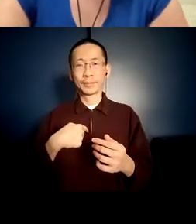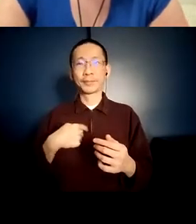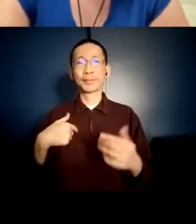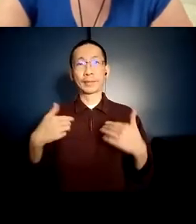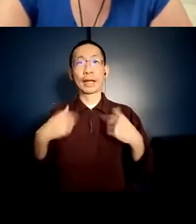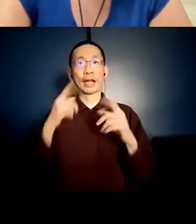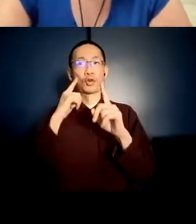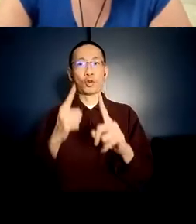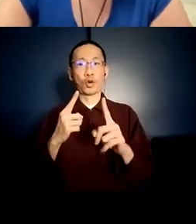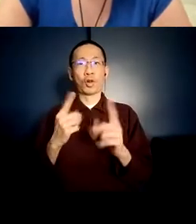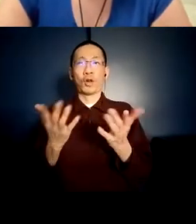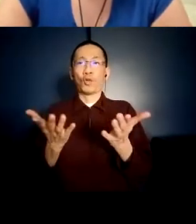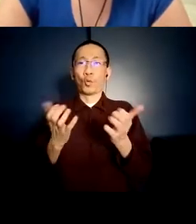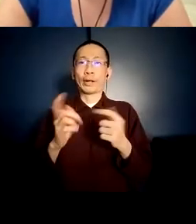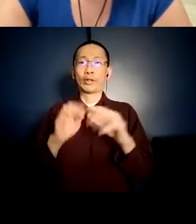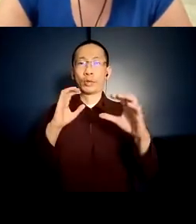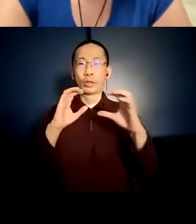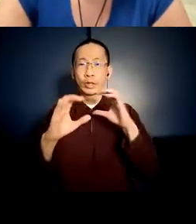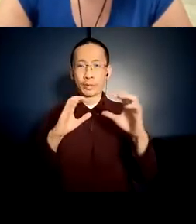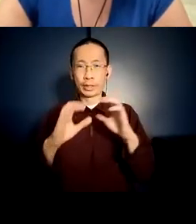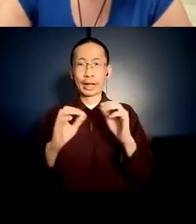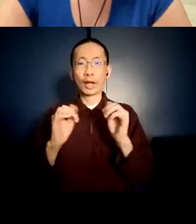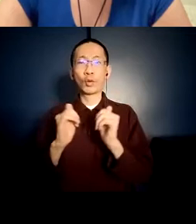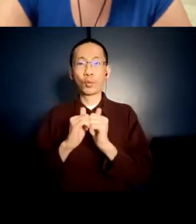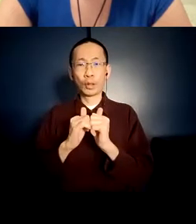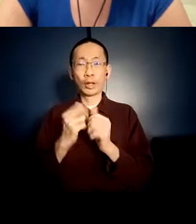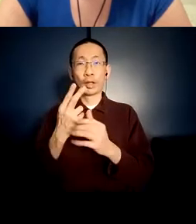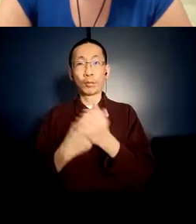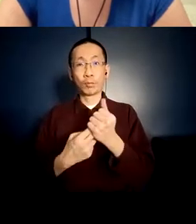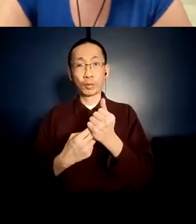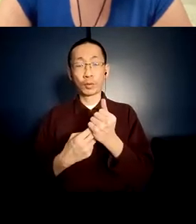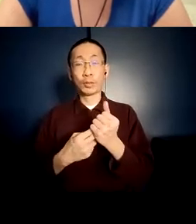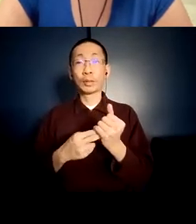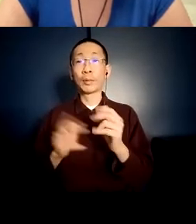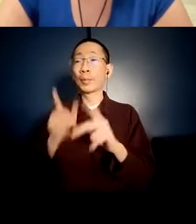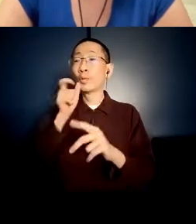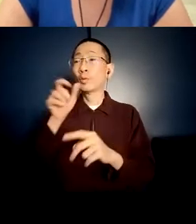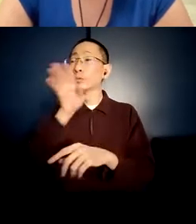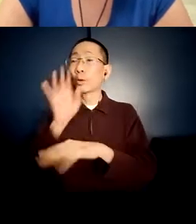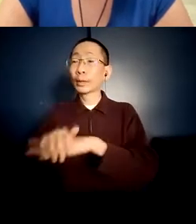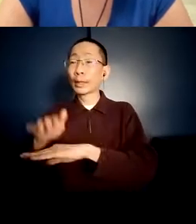goal of wanting to communicate with both English speakers